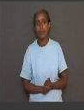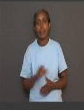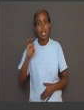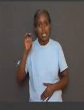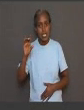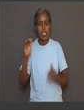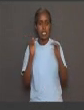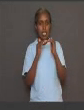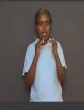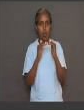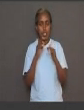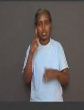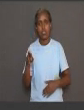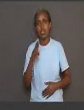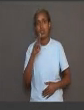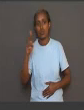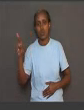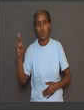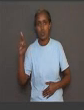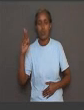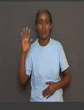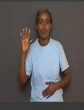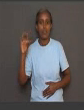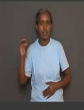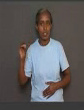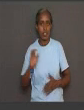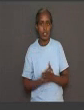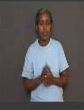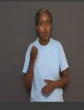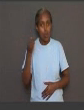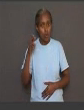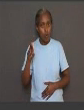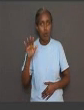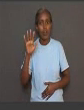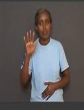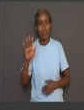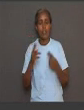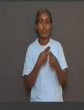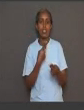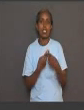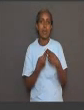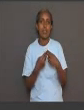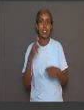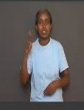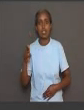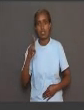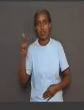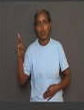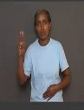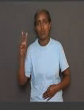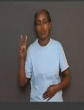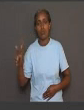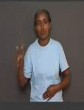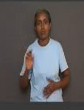C equals the square root of 50, or 5 times the root